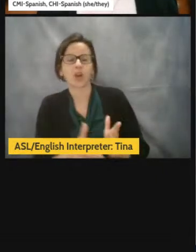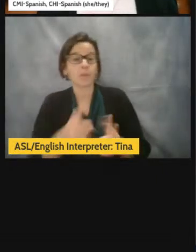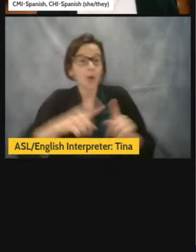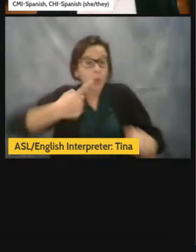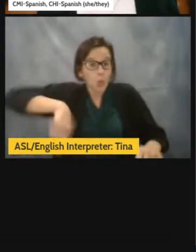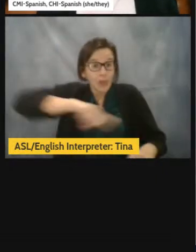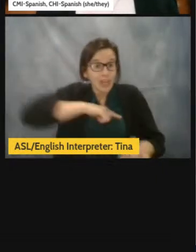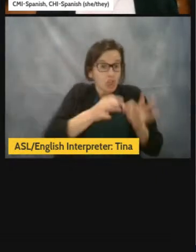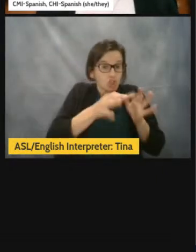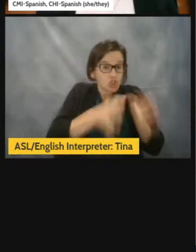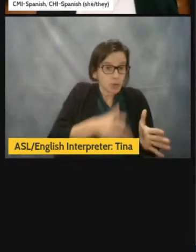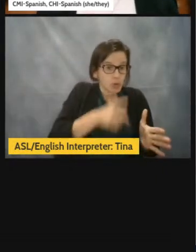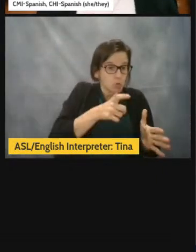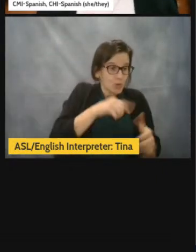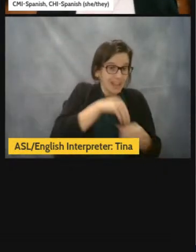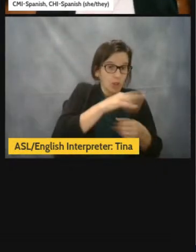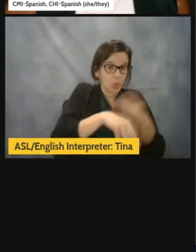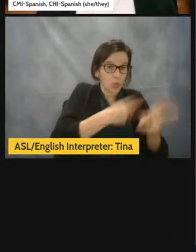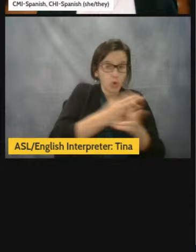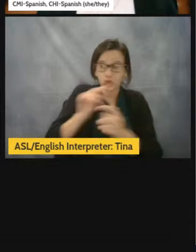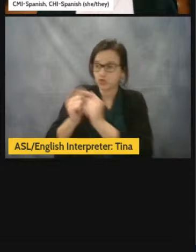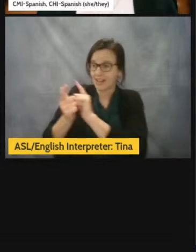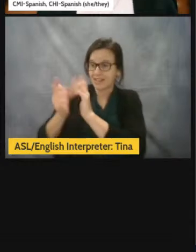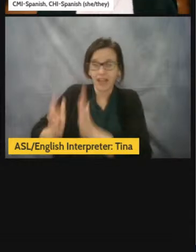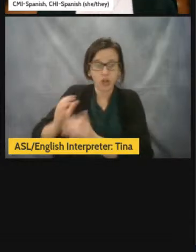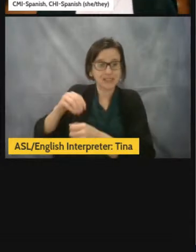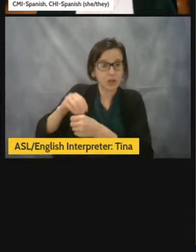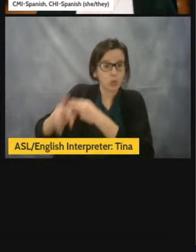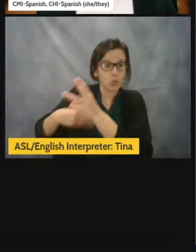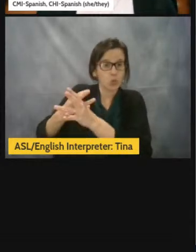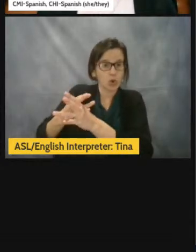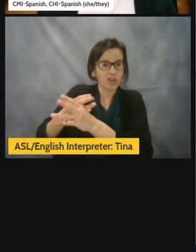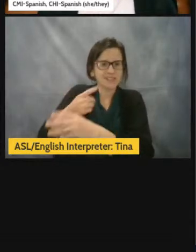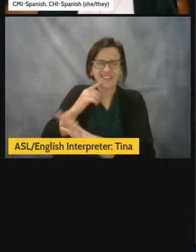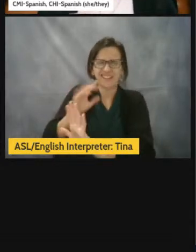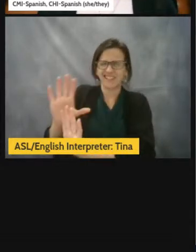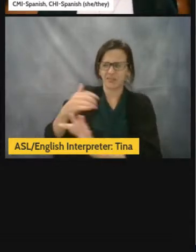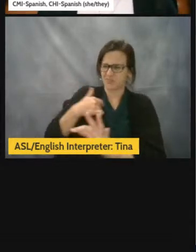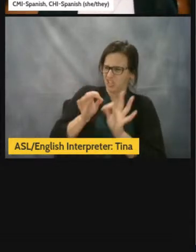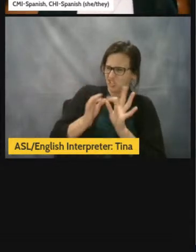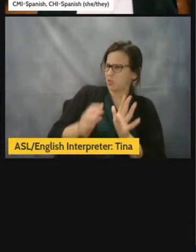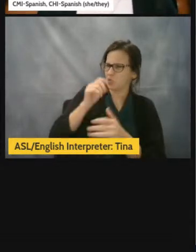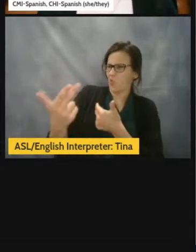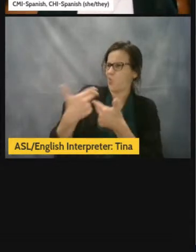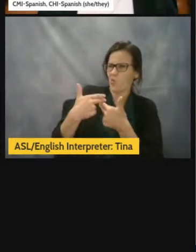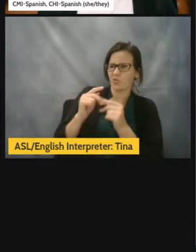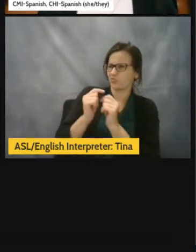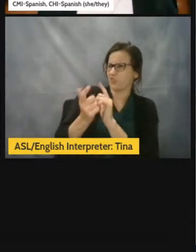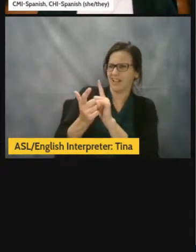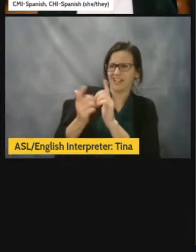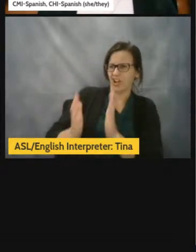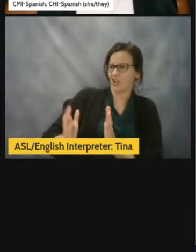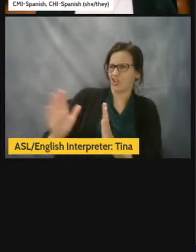that don't call me a translator if I'm an interpreter. That's different,